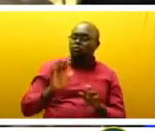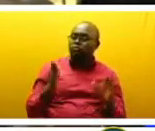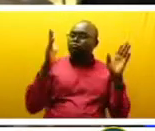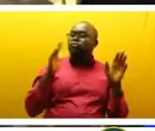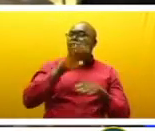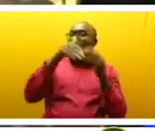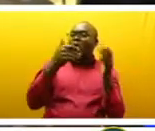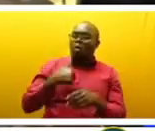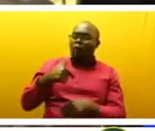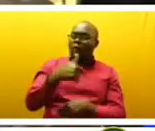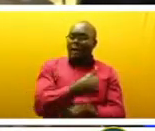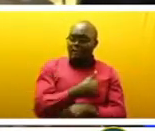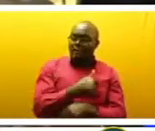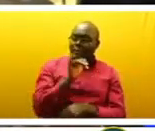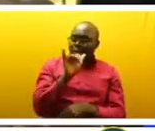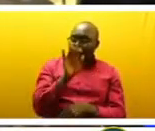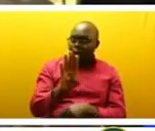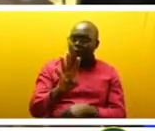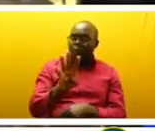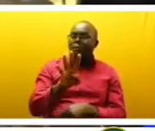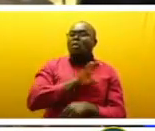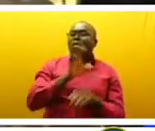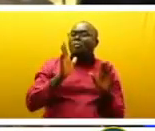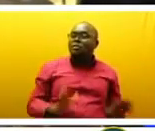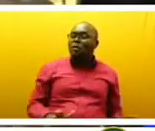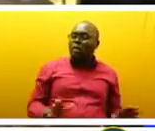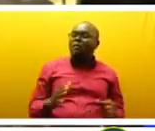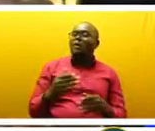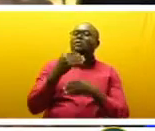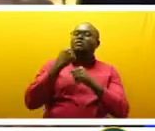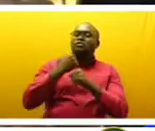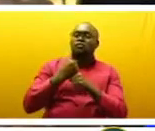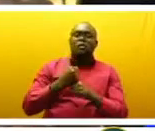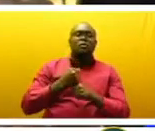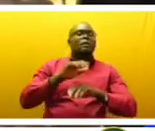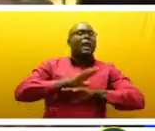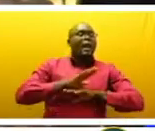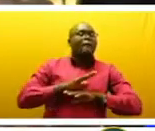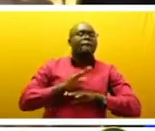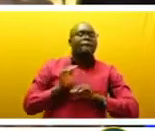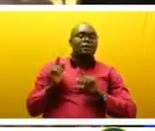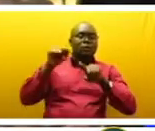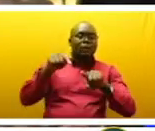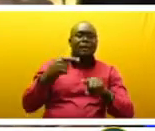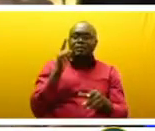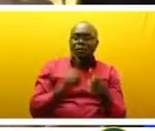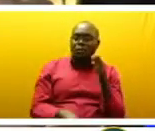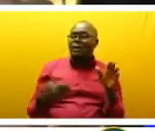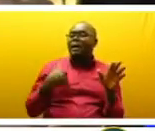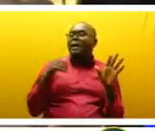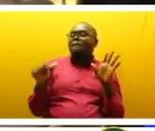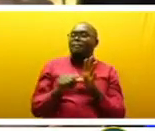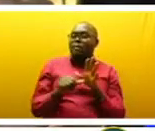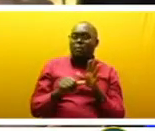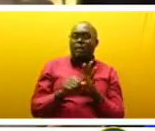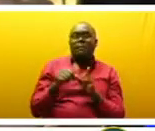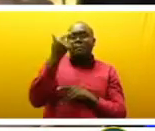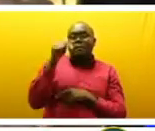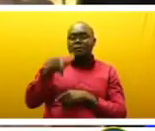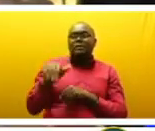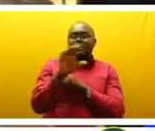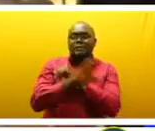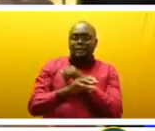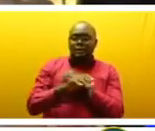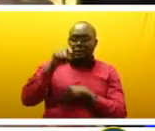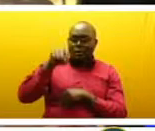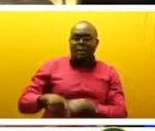us, is the 4 commissioners who are courageous for their courage, that they came out and said there is a problem. Because in this country, we